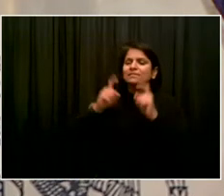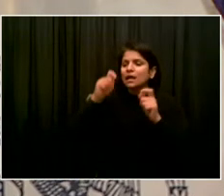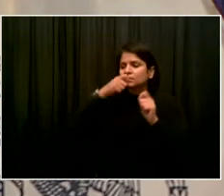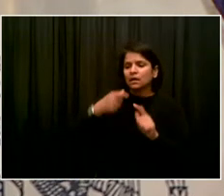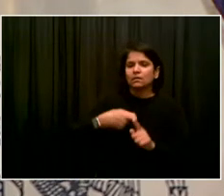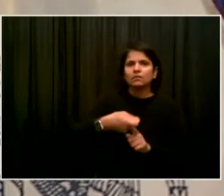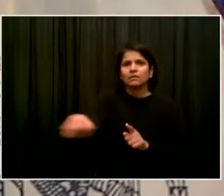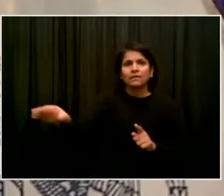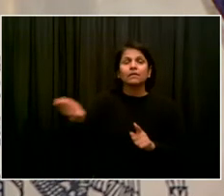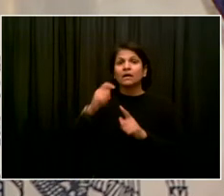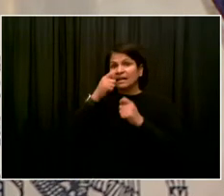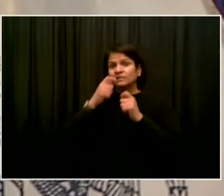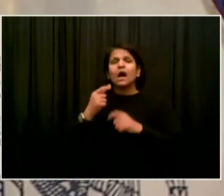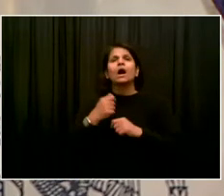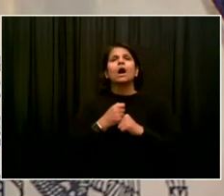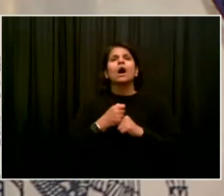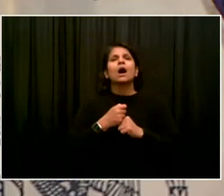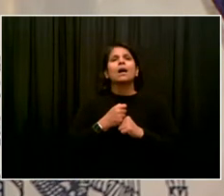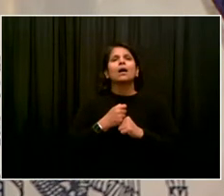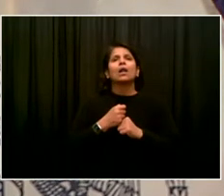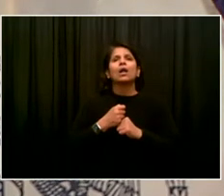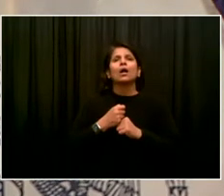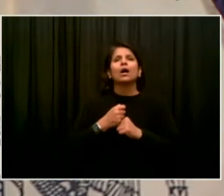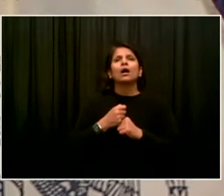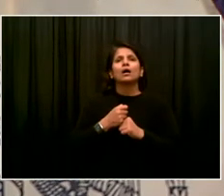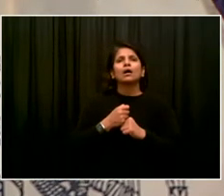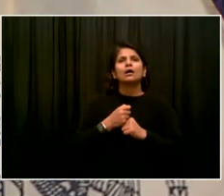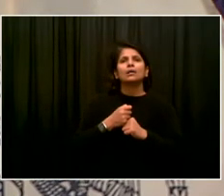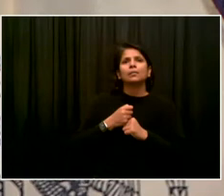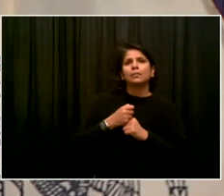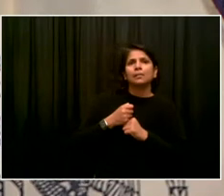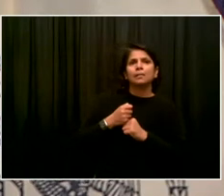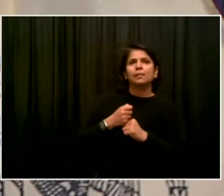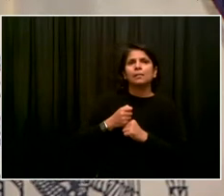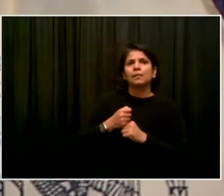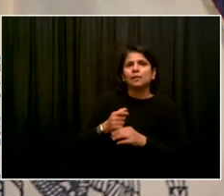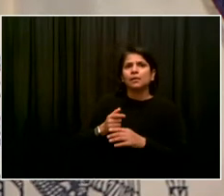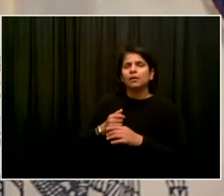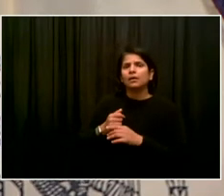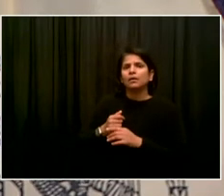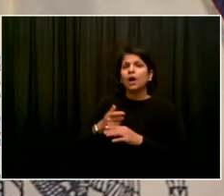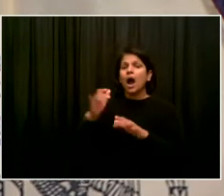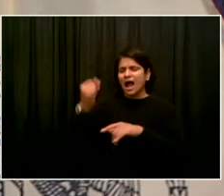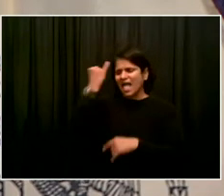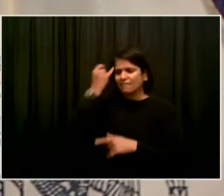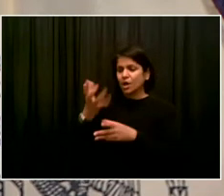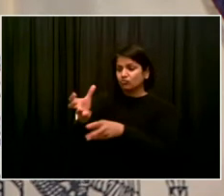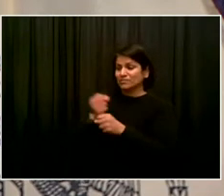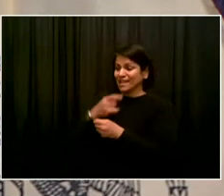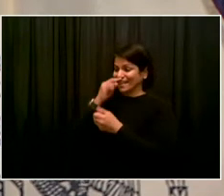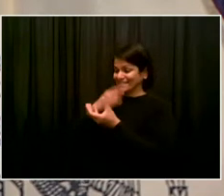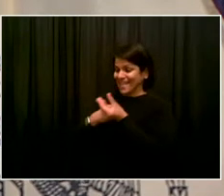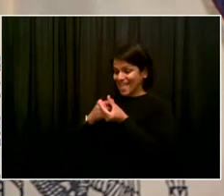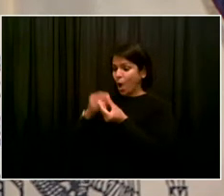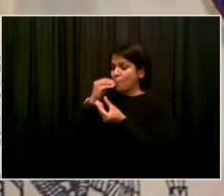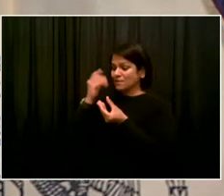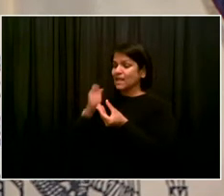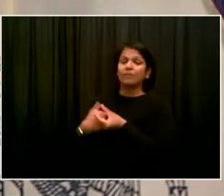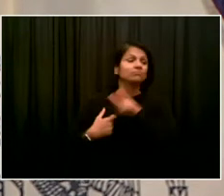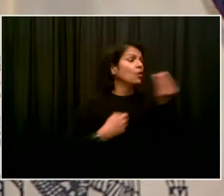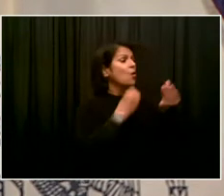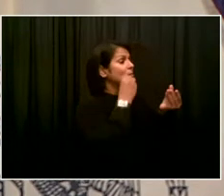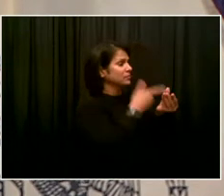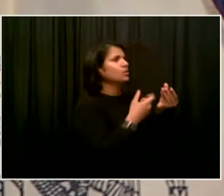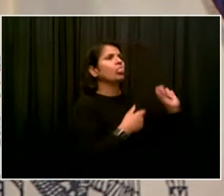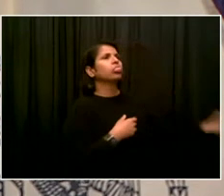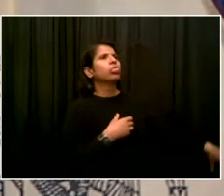they go home. So is it incumbent upon the children to take these kits back, trusting that they're going to do that and that the parents will